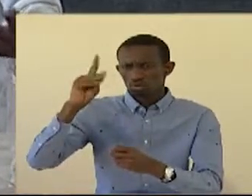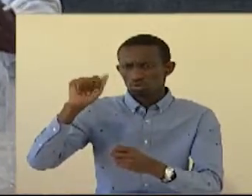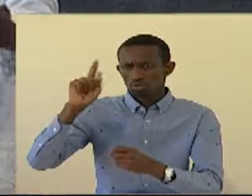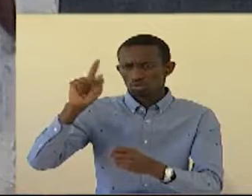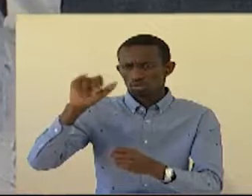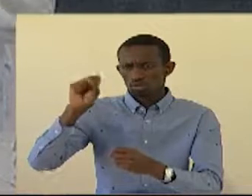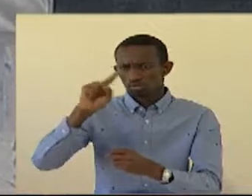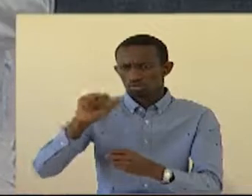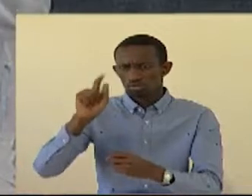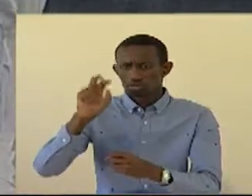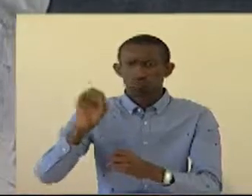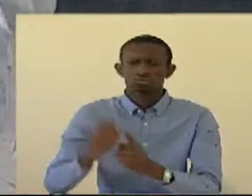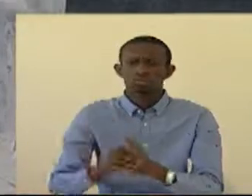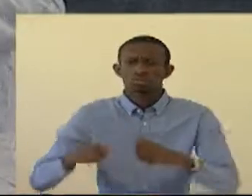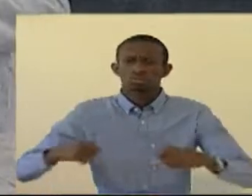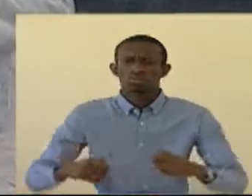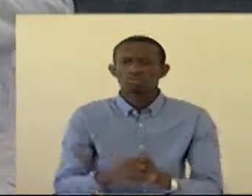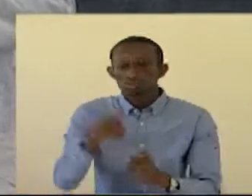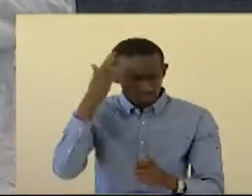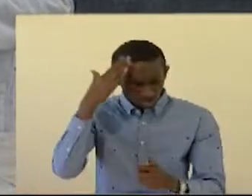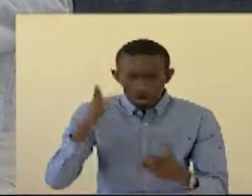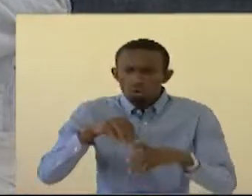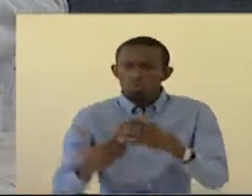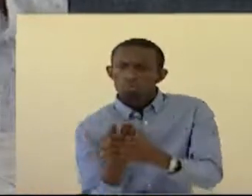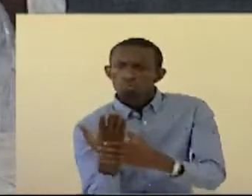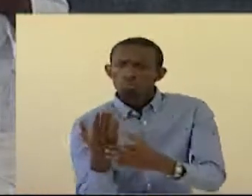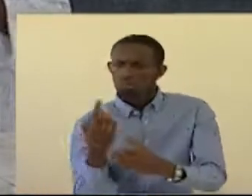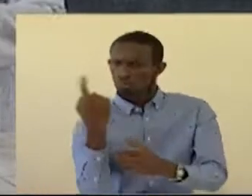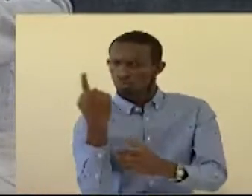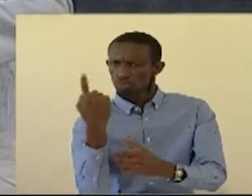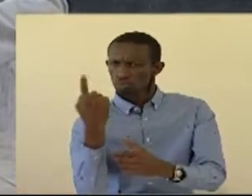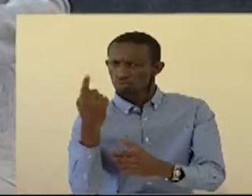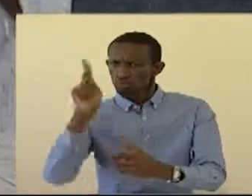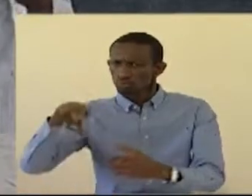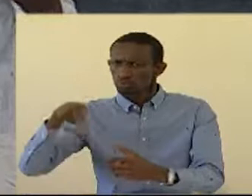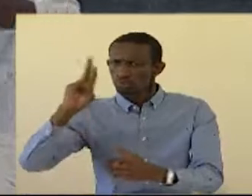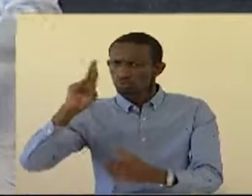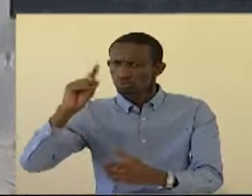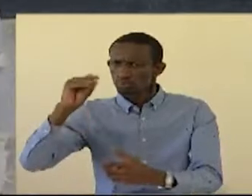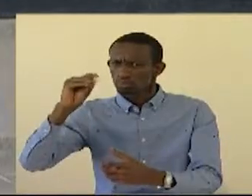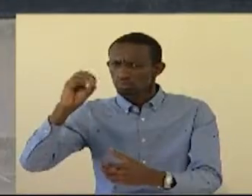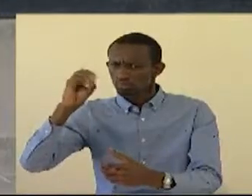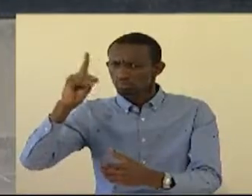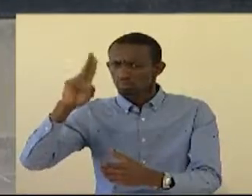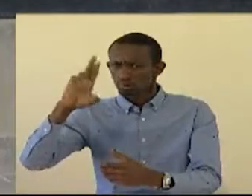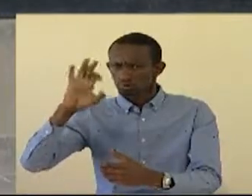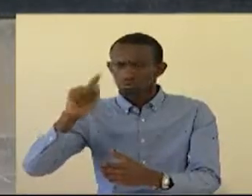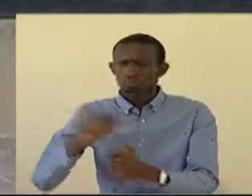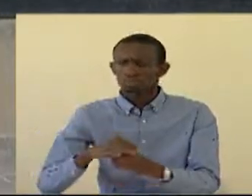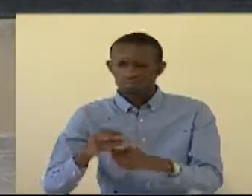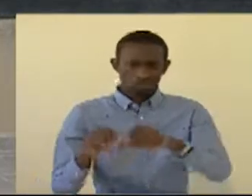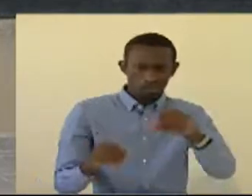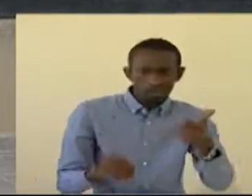produce? We produce one product of the combination and another product of the elimination, and the other